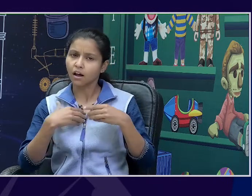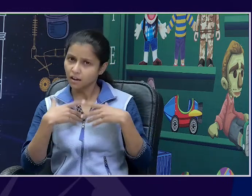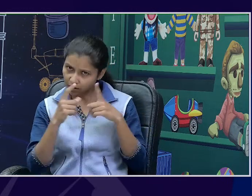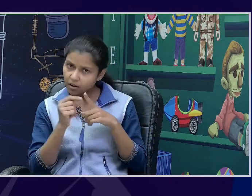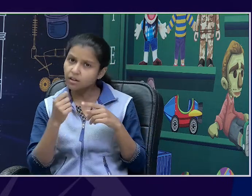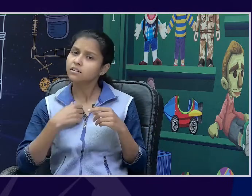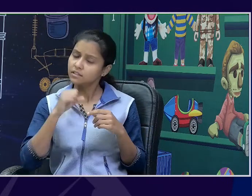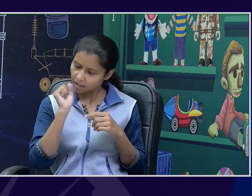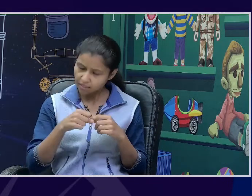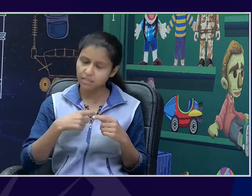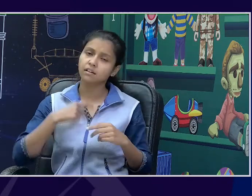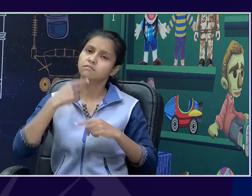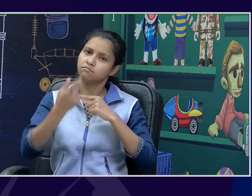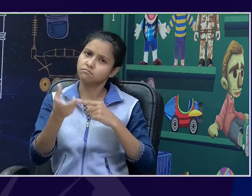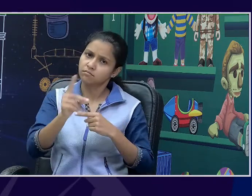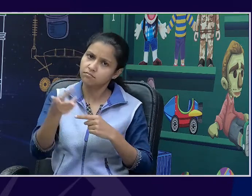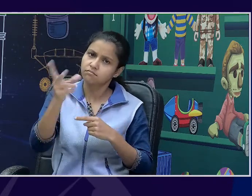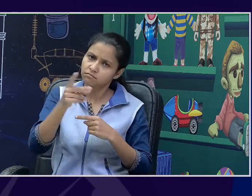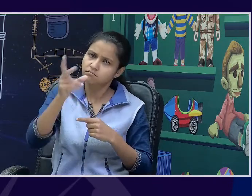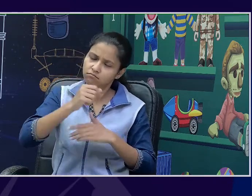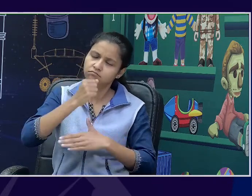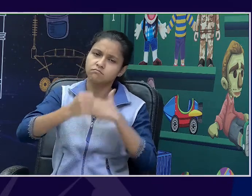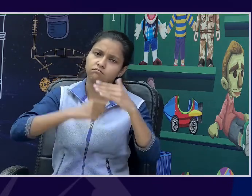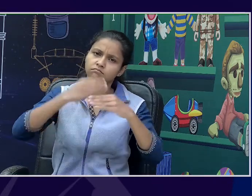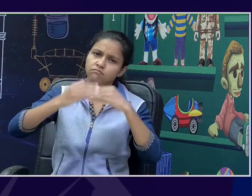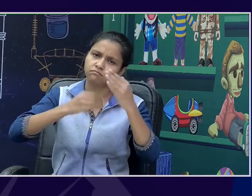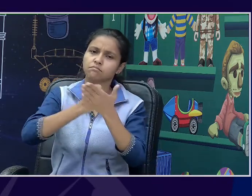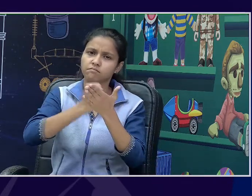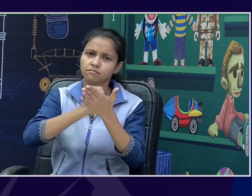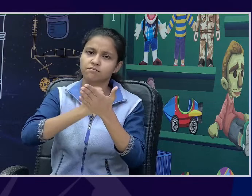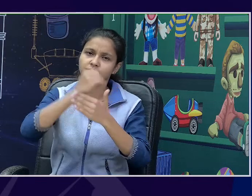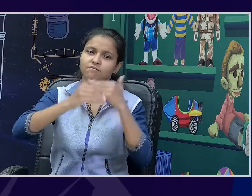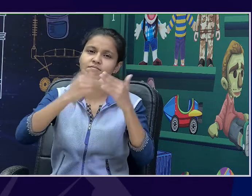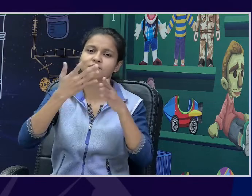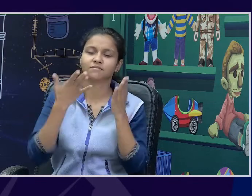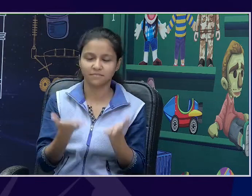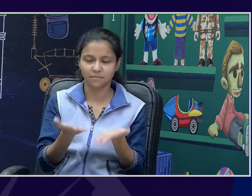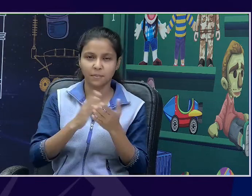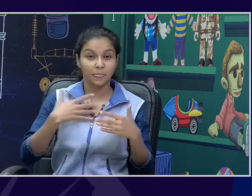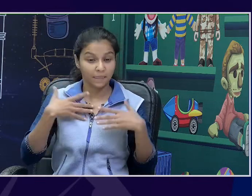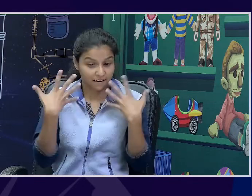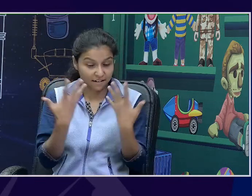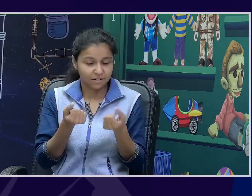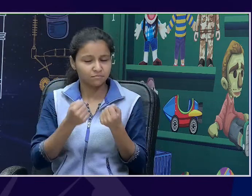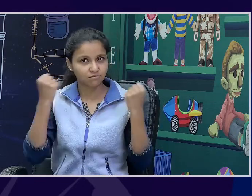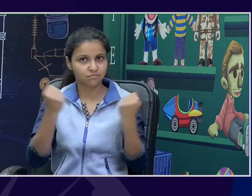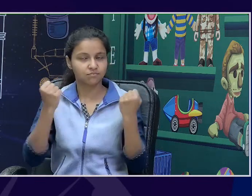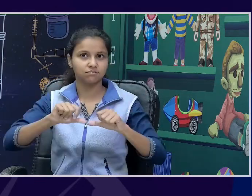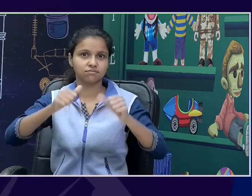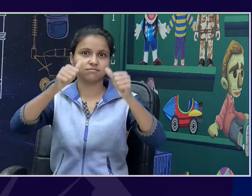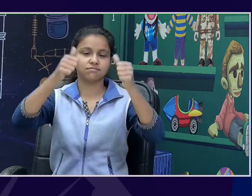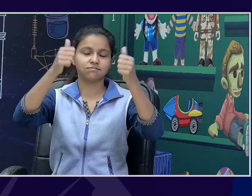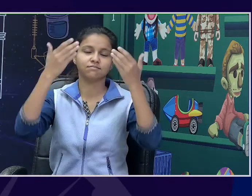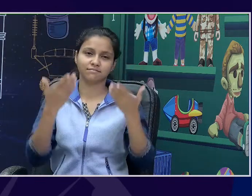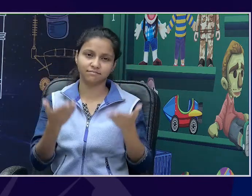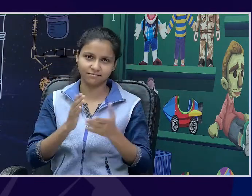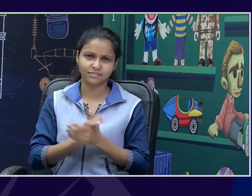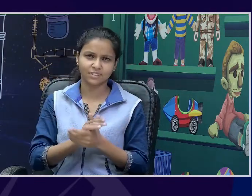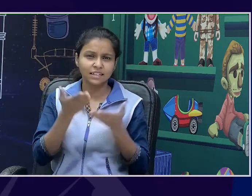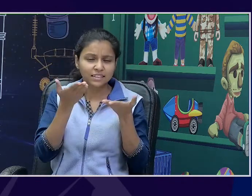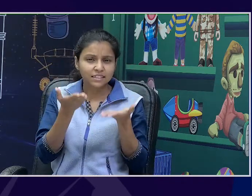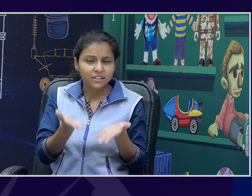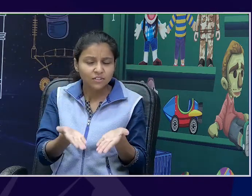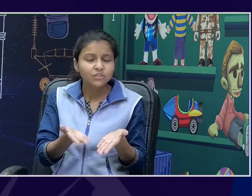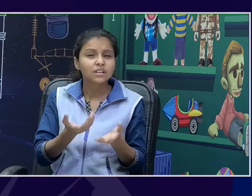mocking Mr. Fear again and again, that you cannot come and defeat me again. I have successfully defeated you. So that is